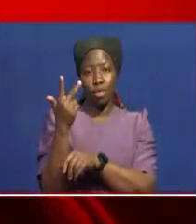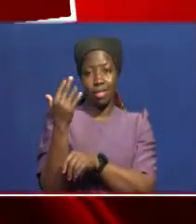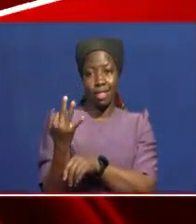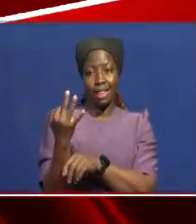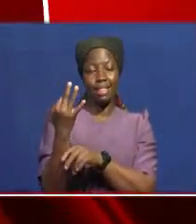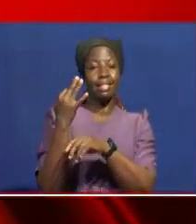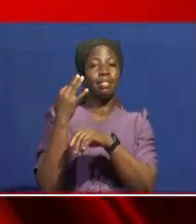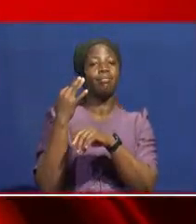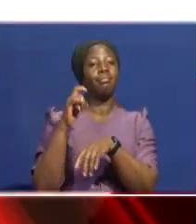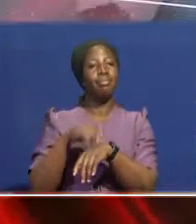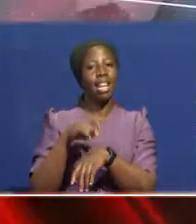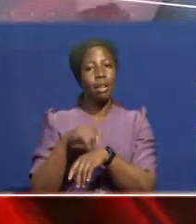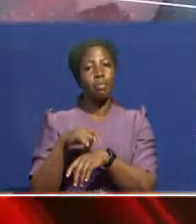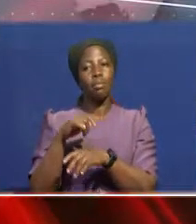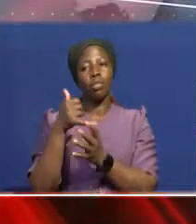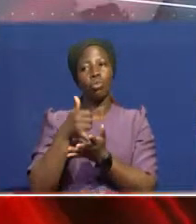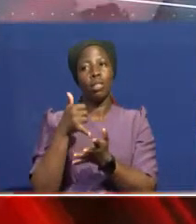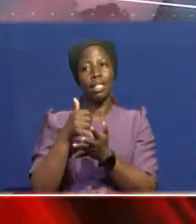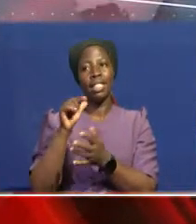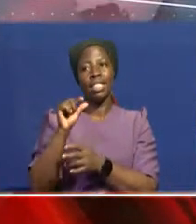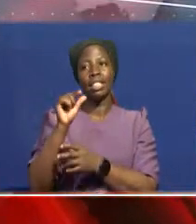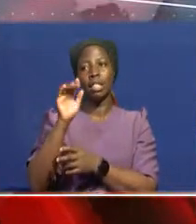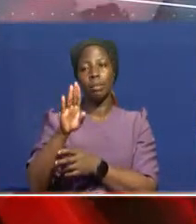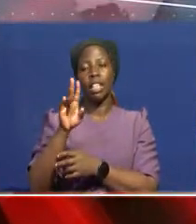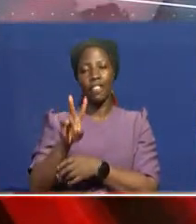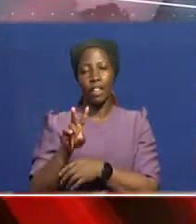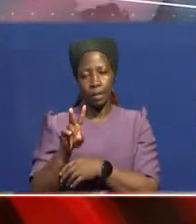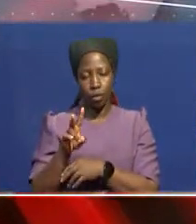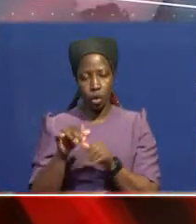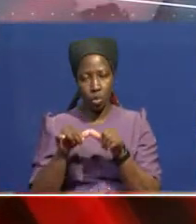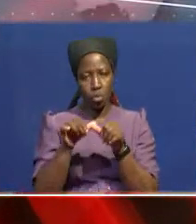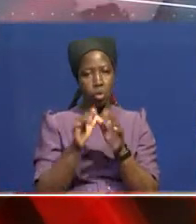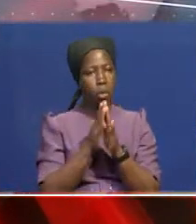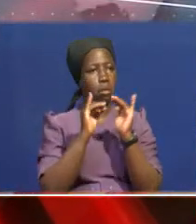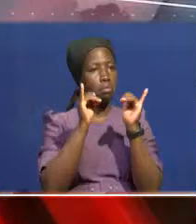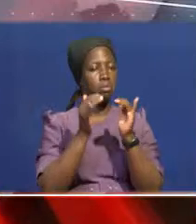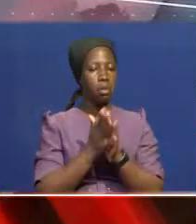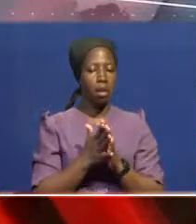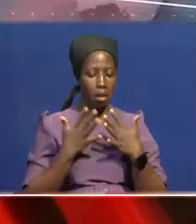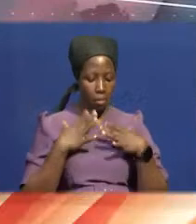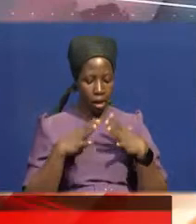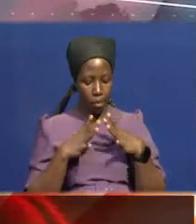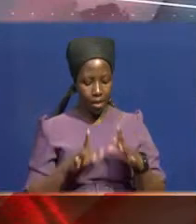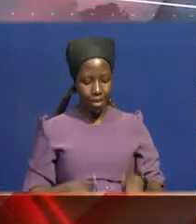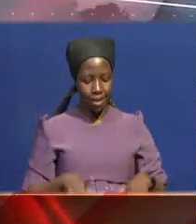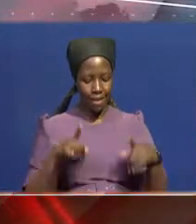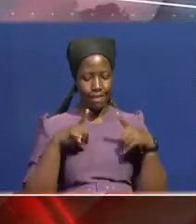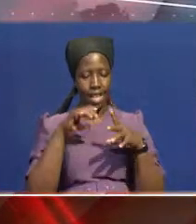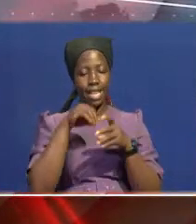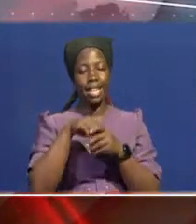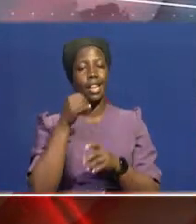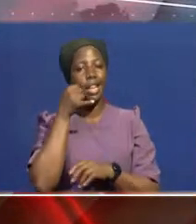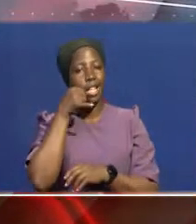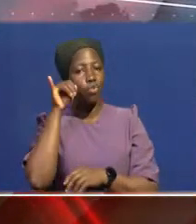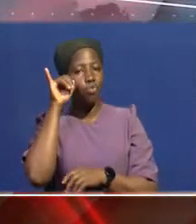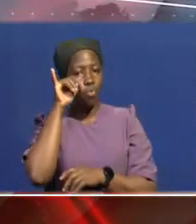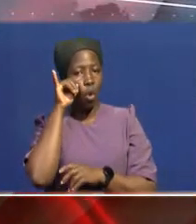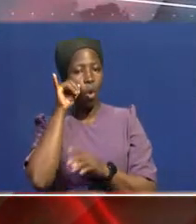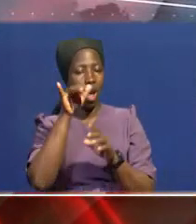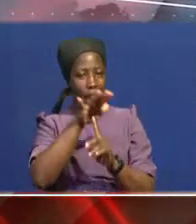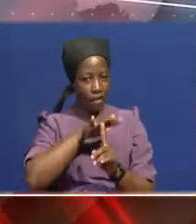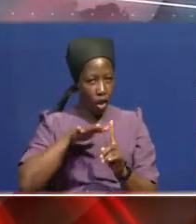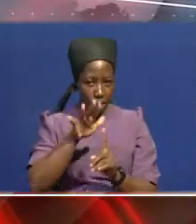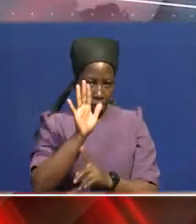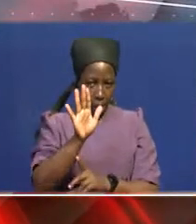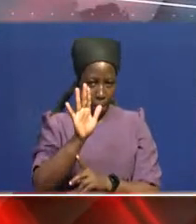including gender-based violence. Let's continue with our news here in the studio. Residents of Isiolo and its environs have been urged to exercise